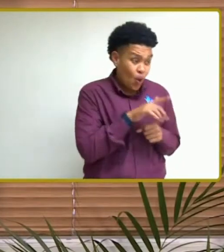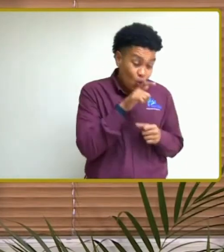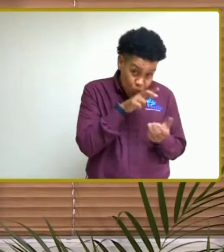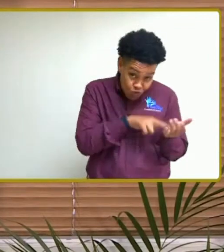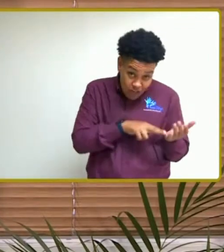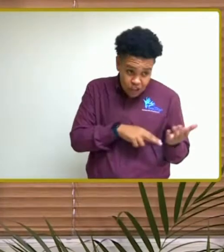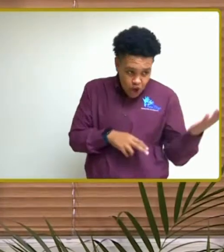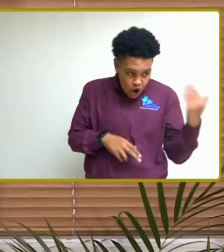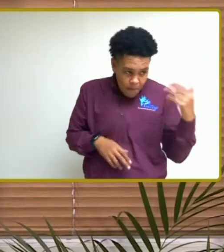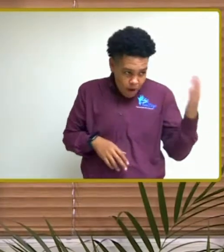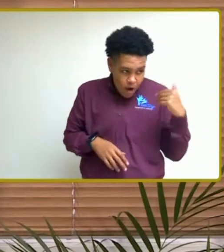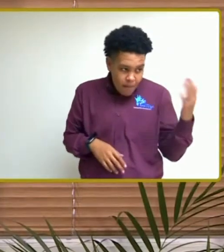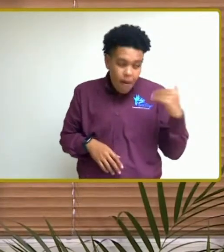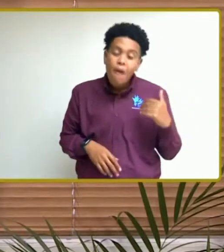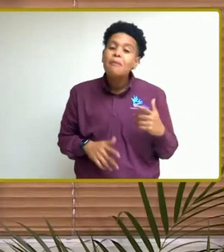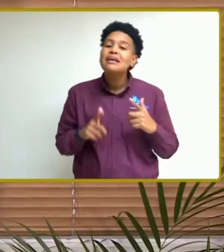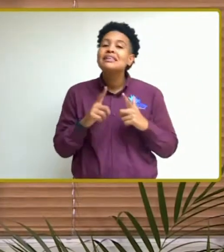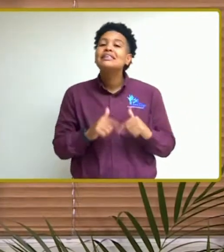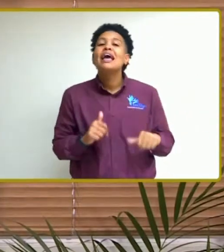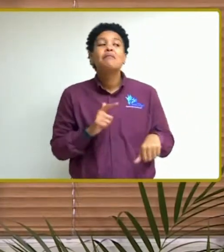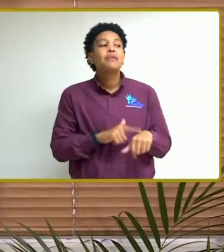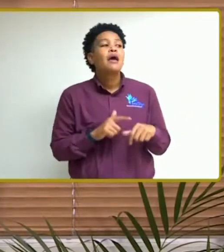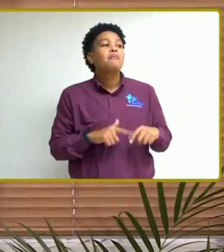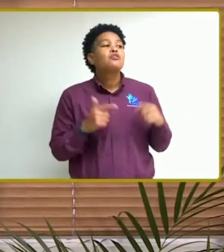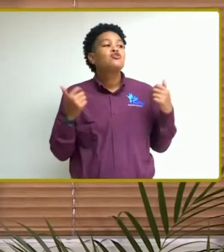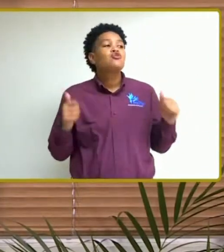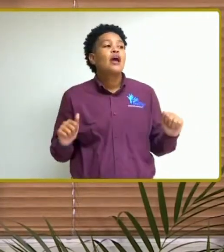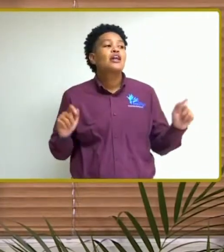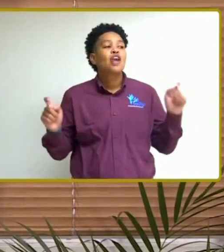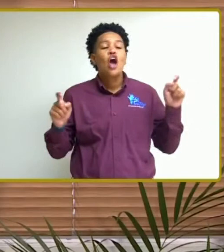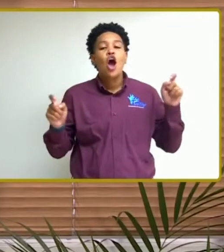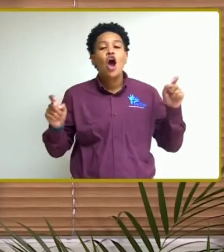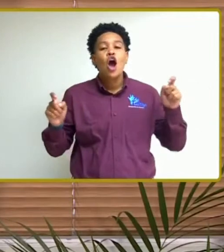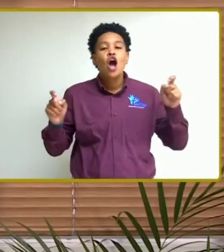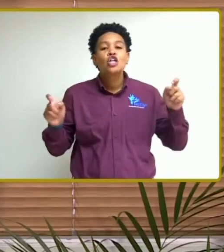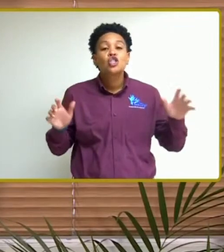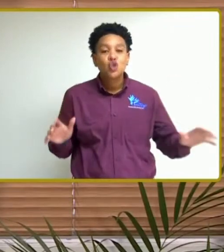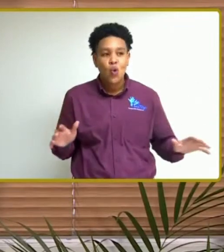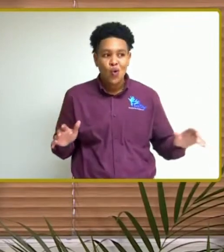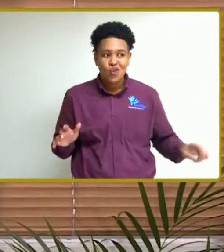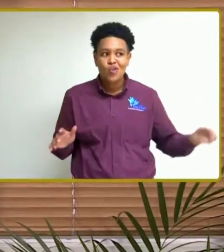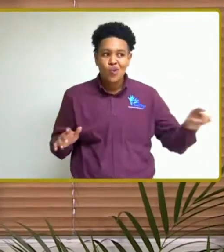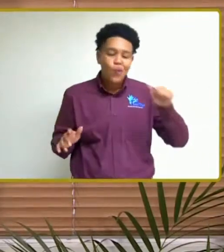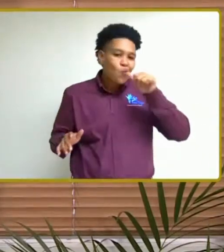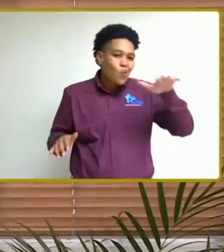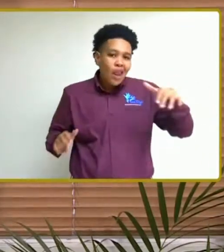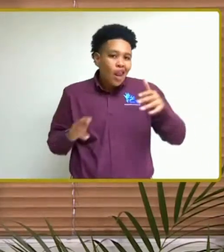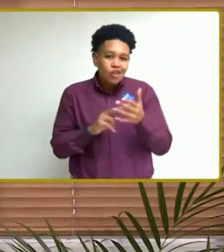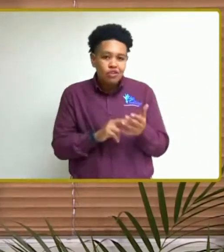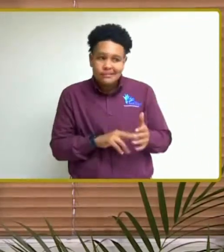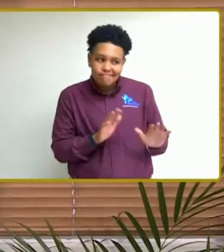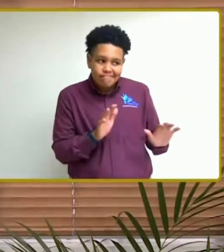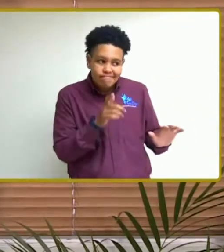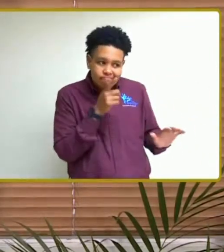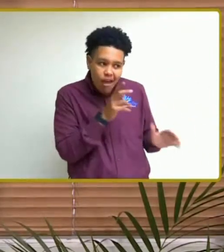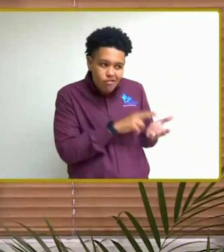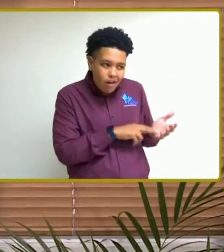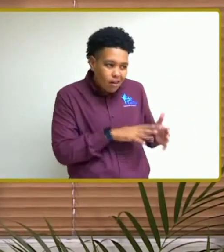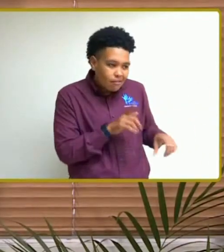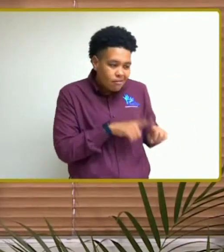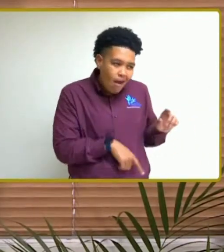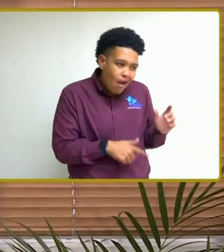registered and at the same time trying to control those who are not. It